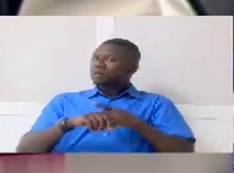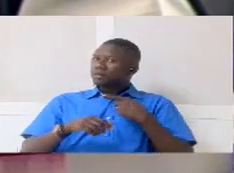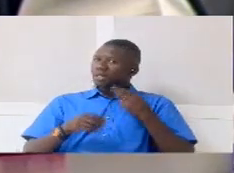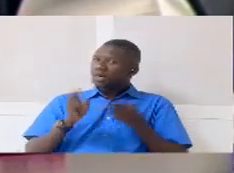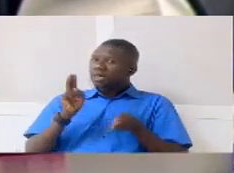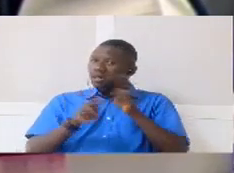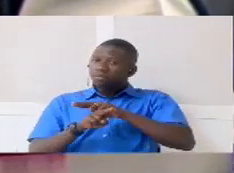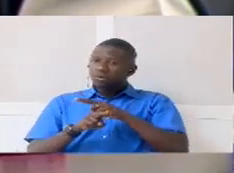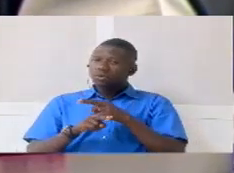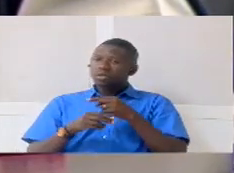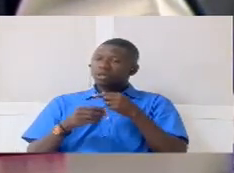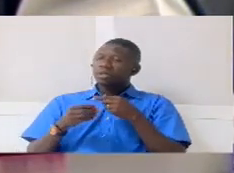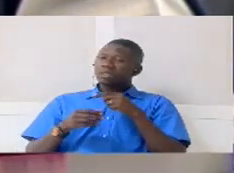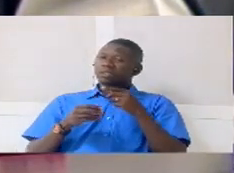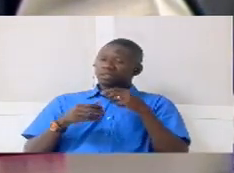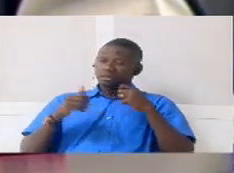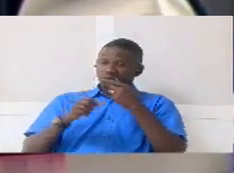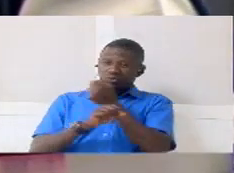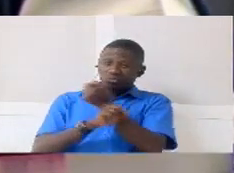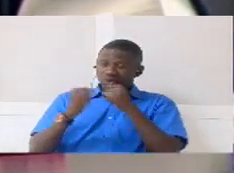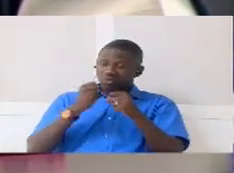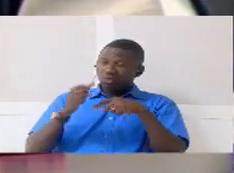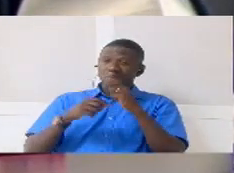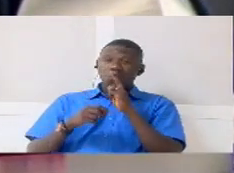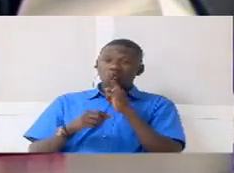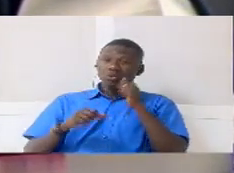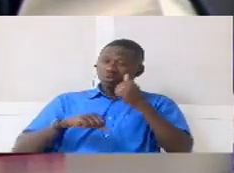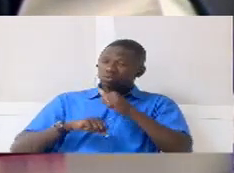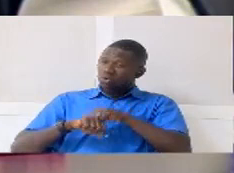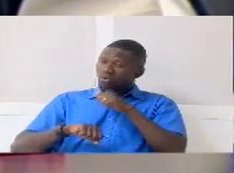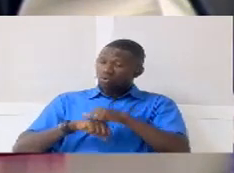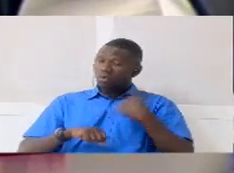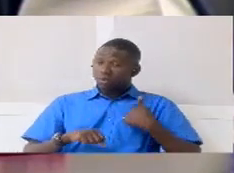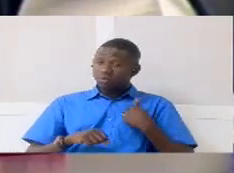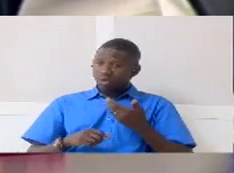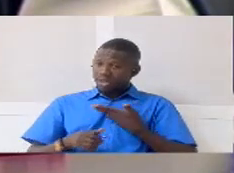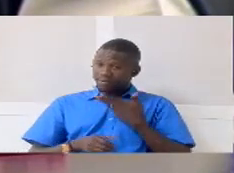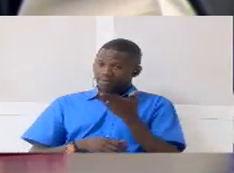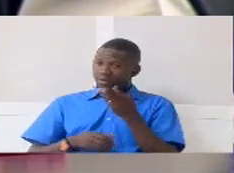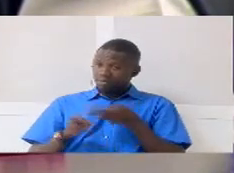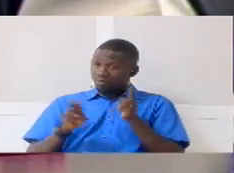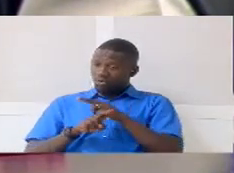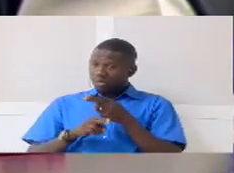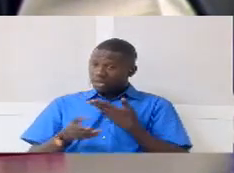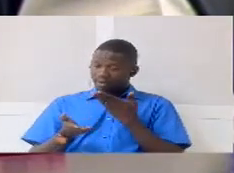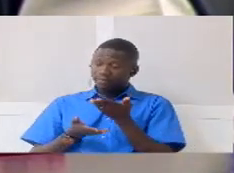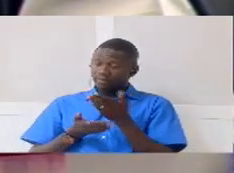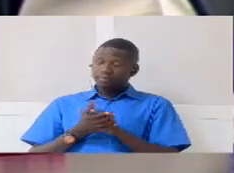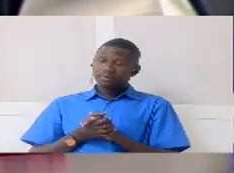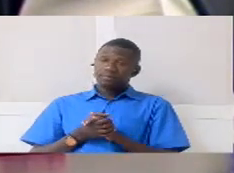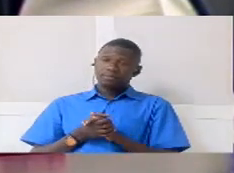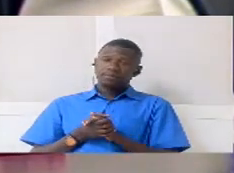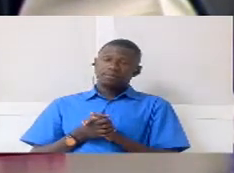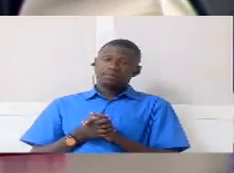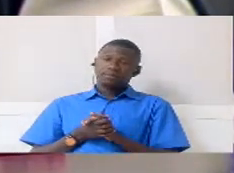nasana njeto during the visiting committee meeting. It was never investigated, but I can recall while I was at the interior a